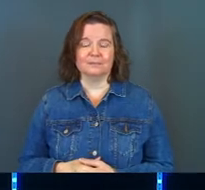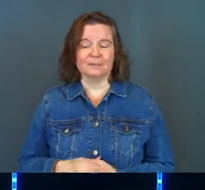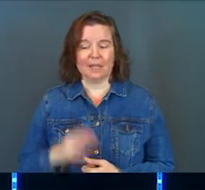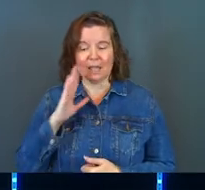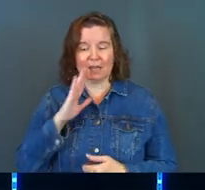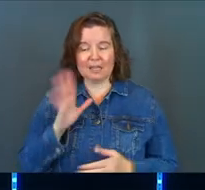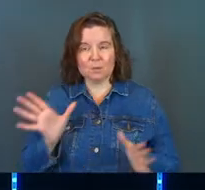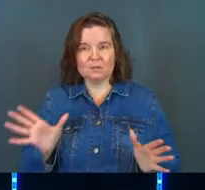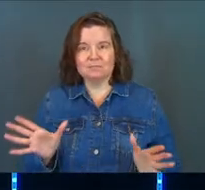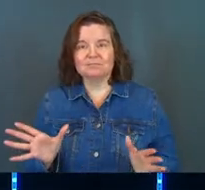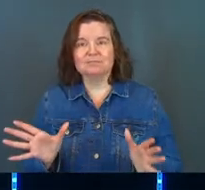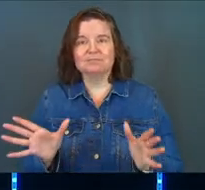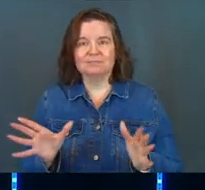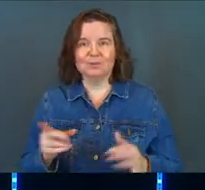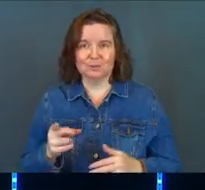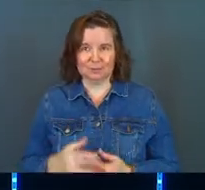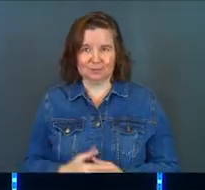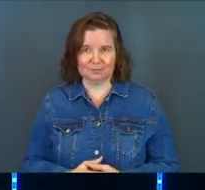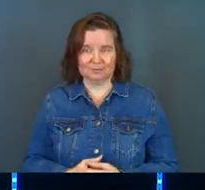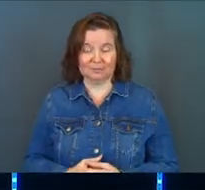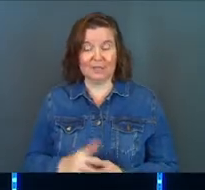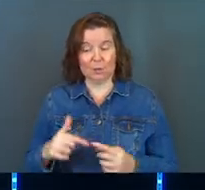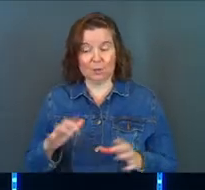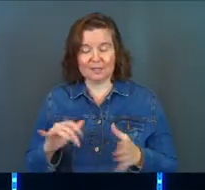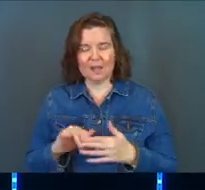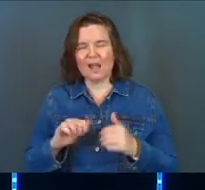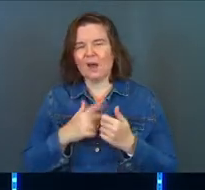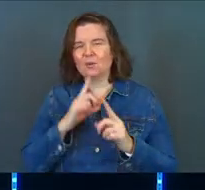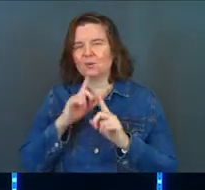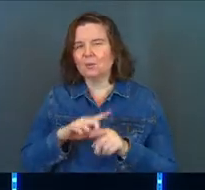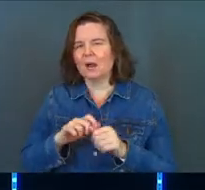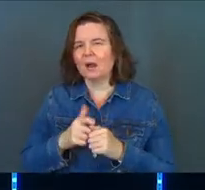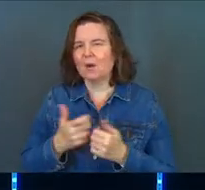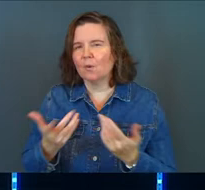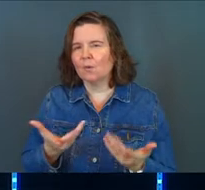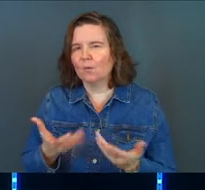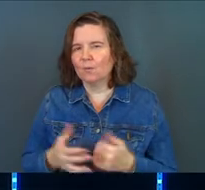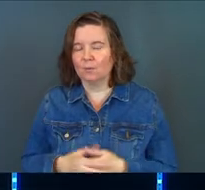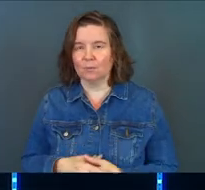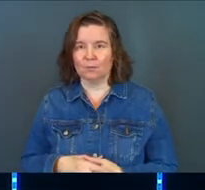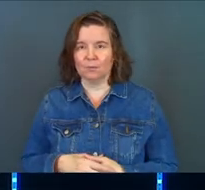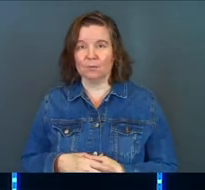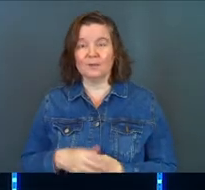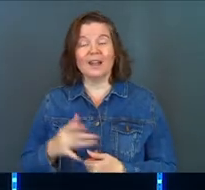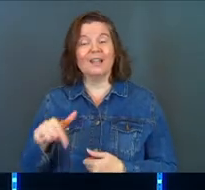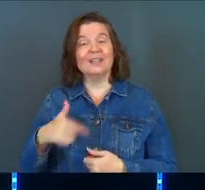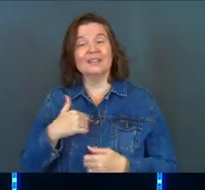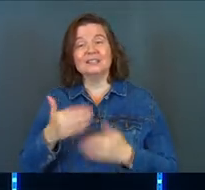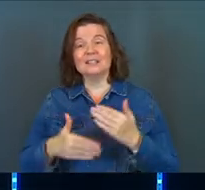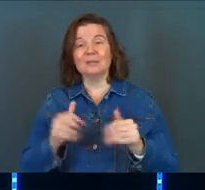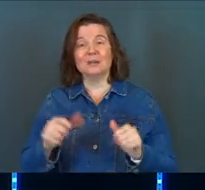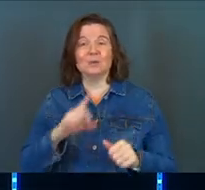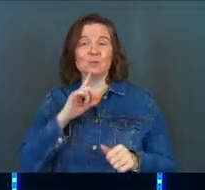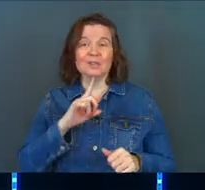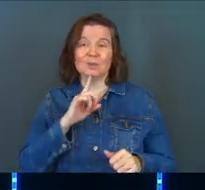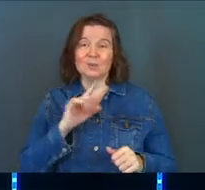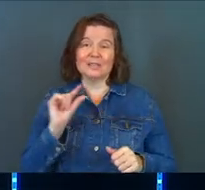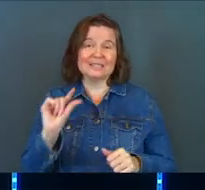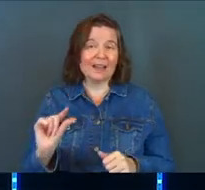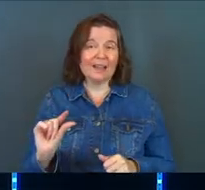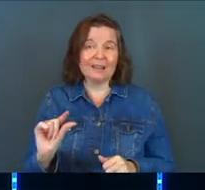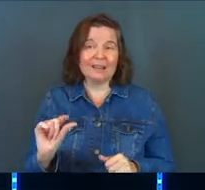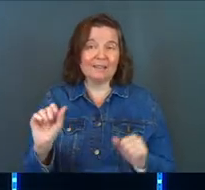And he's going to push you. And when he does, how are you going to respond? And guys, these steps can be really, really